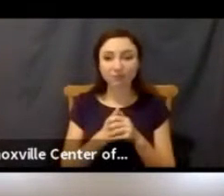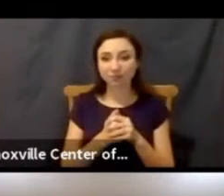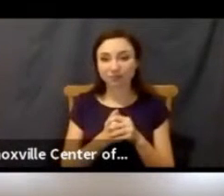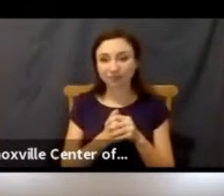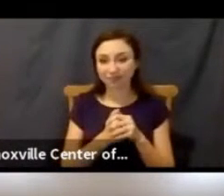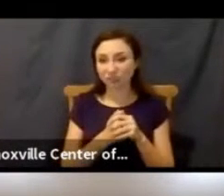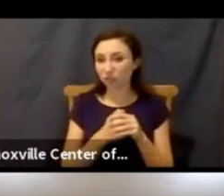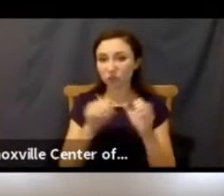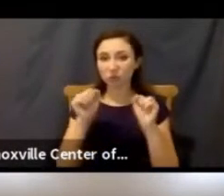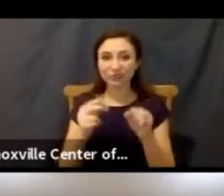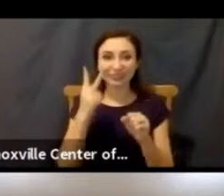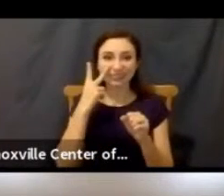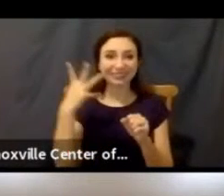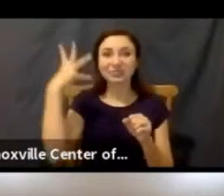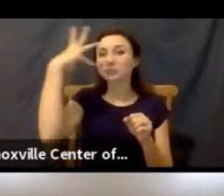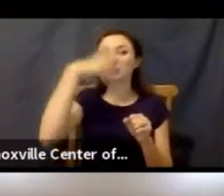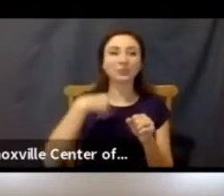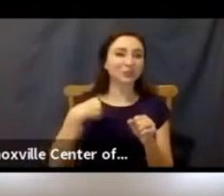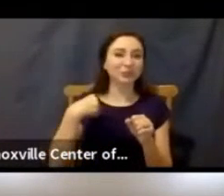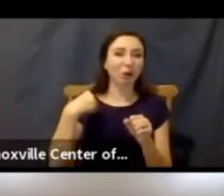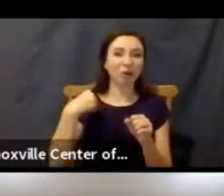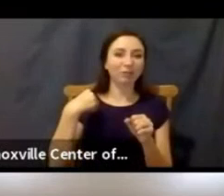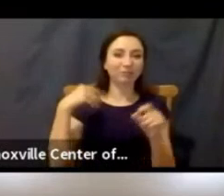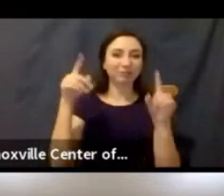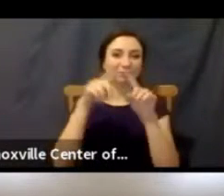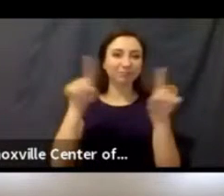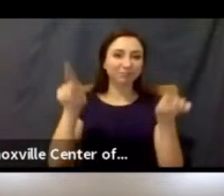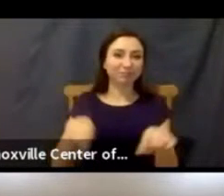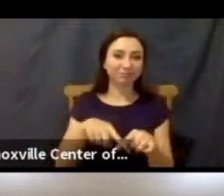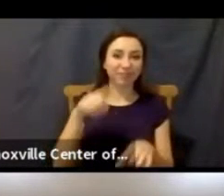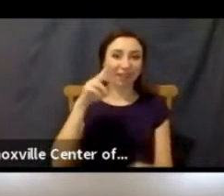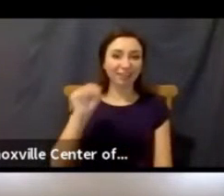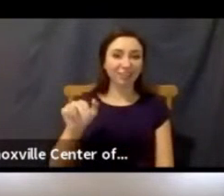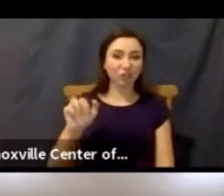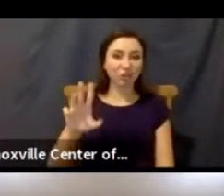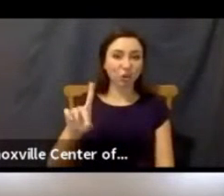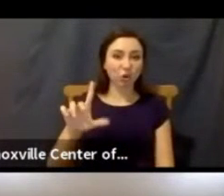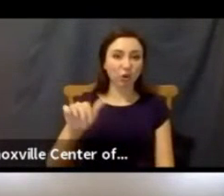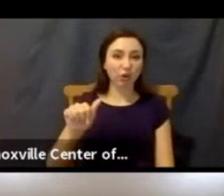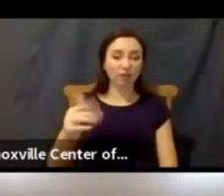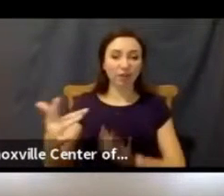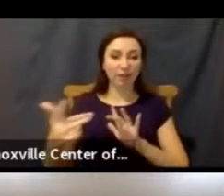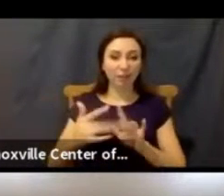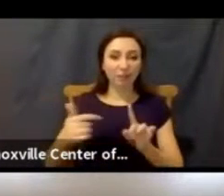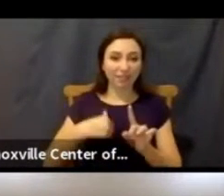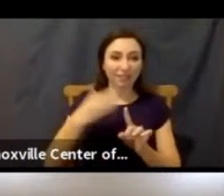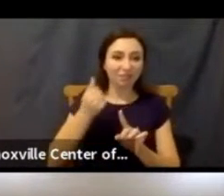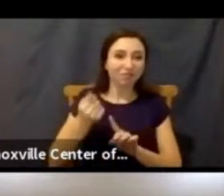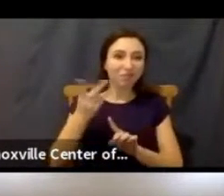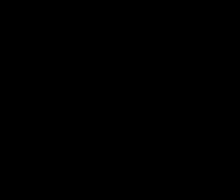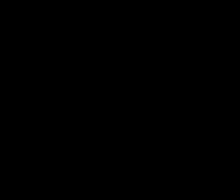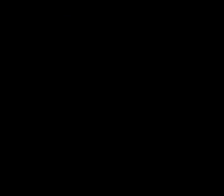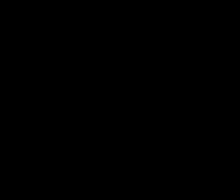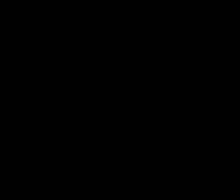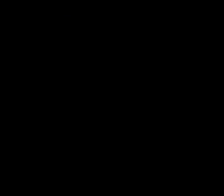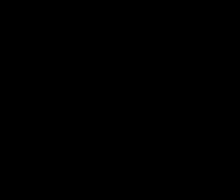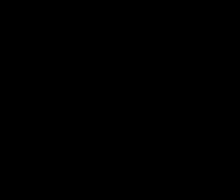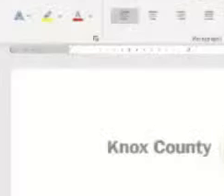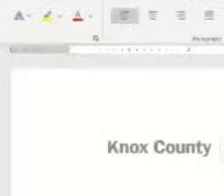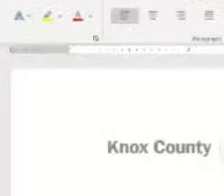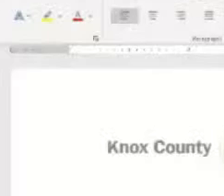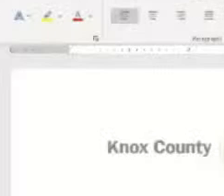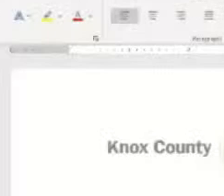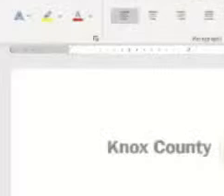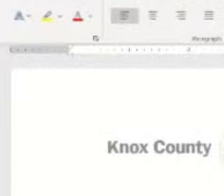so just so everyone can see the beauty that's been done. I think Narda did contact me earlier and said there's a couple little spacing issues that have to be fixed.